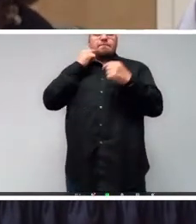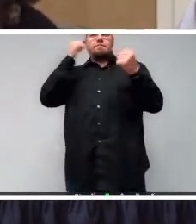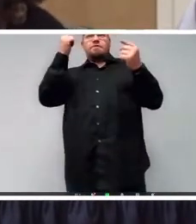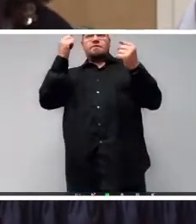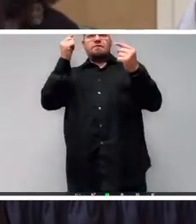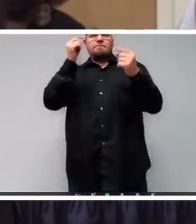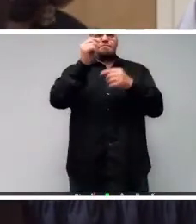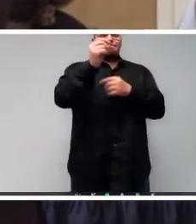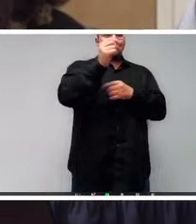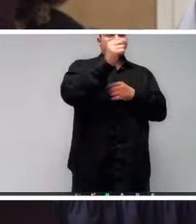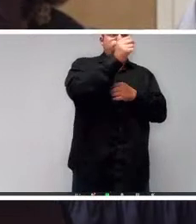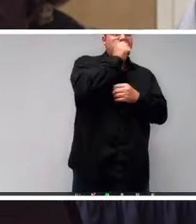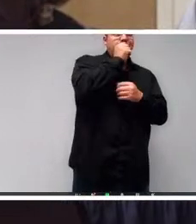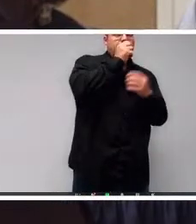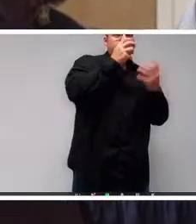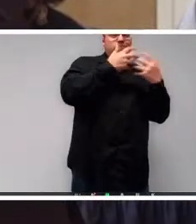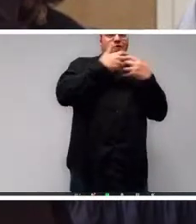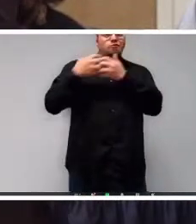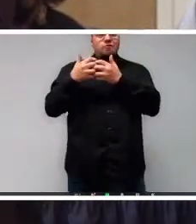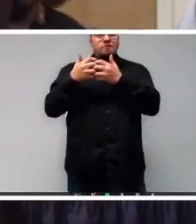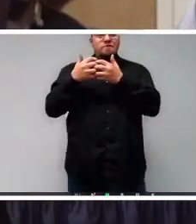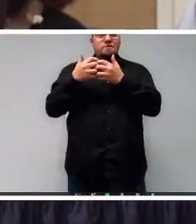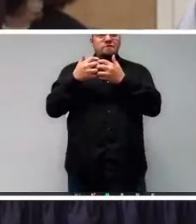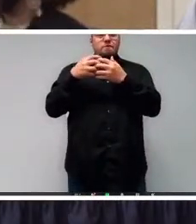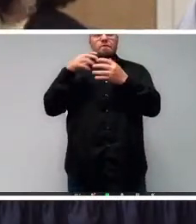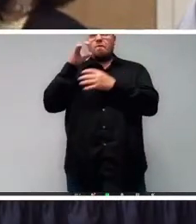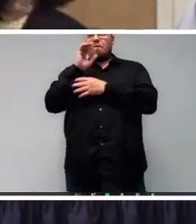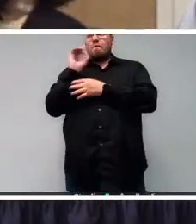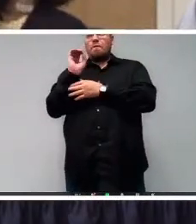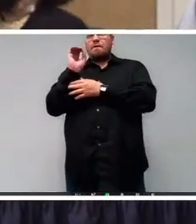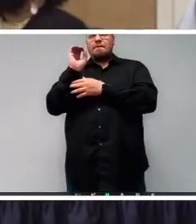well. And the Oregon Business Development Department, OBDD,